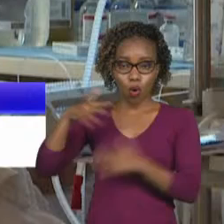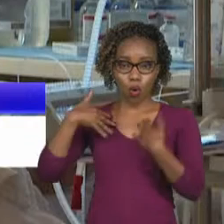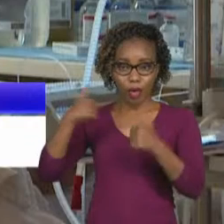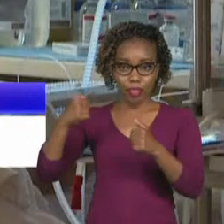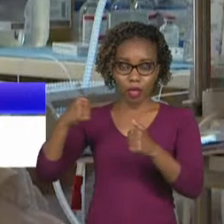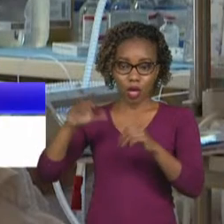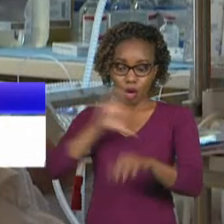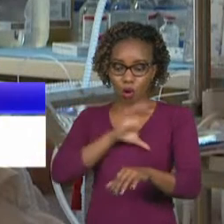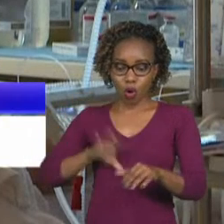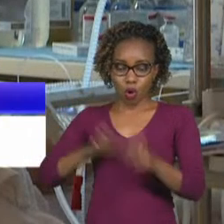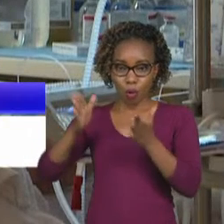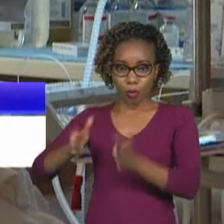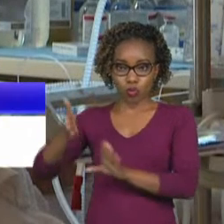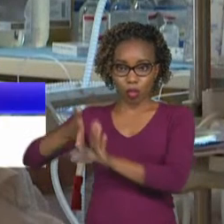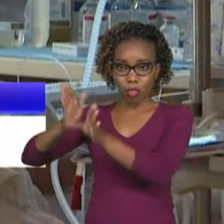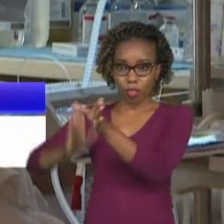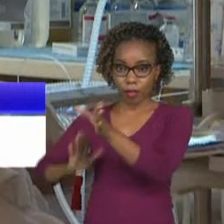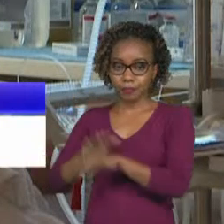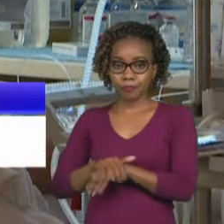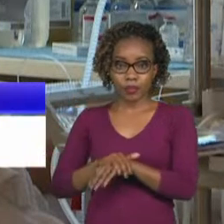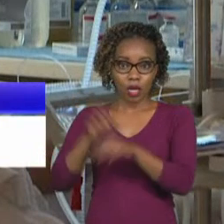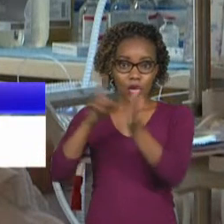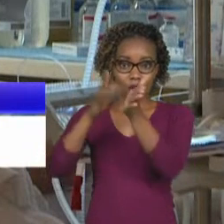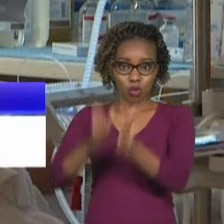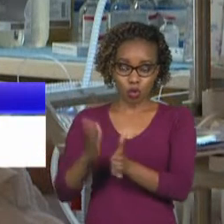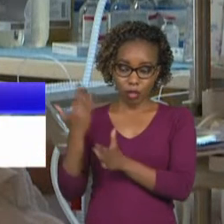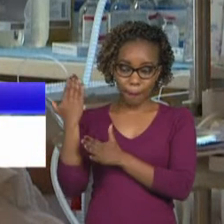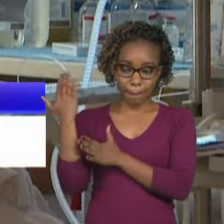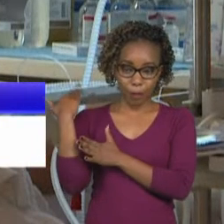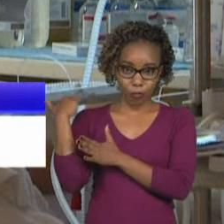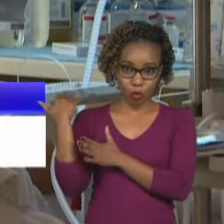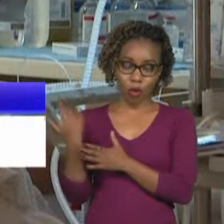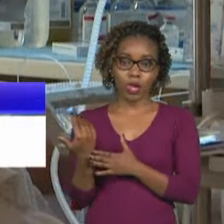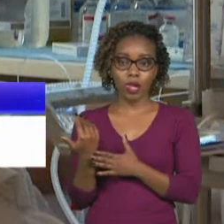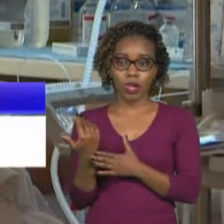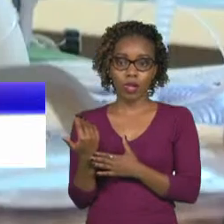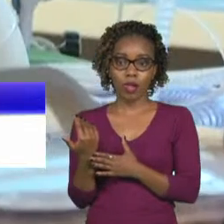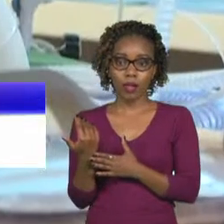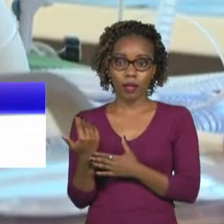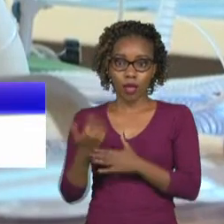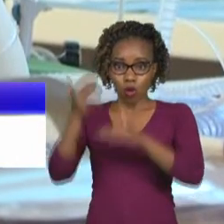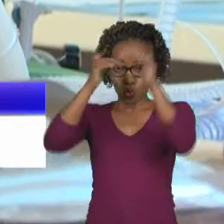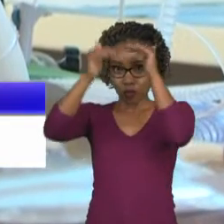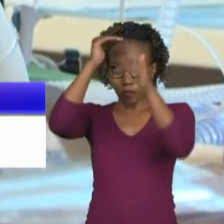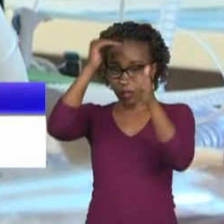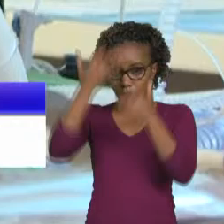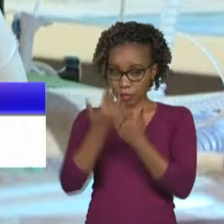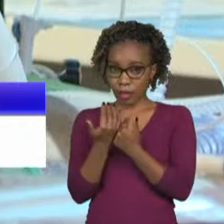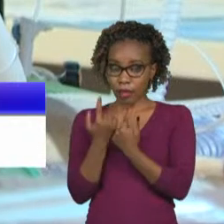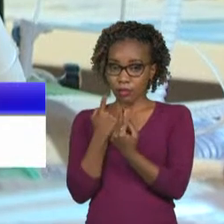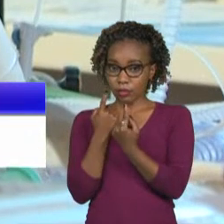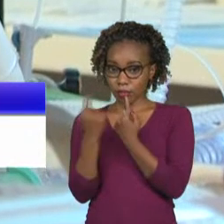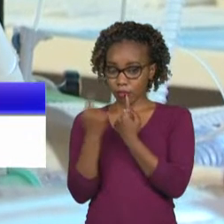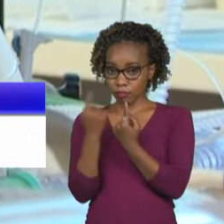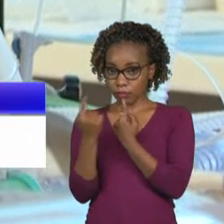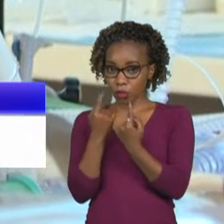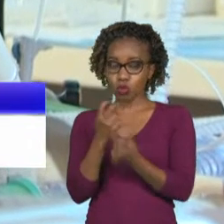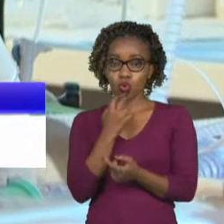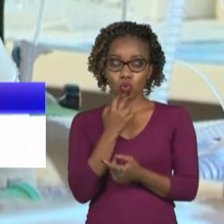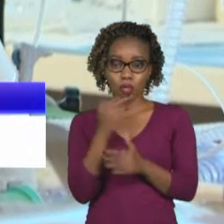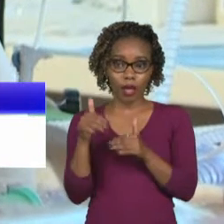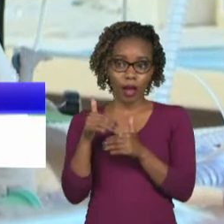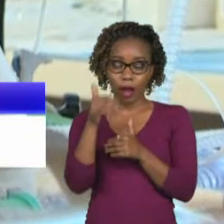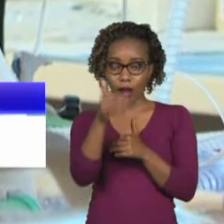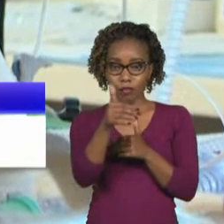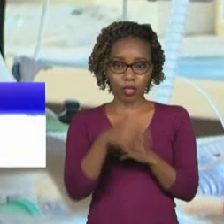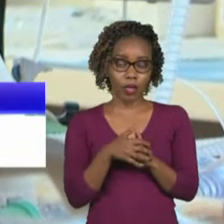quit. Eugenio Guaido, a doctor and former rector of Rome's prestigious La Sapienza University, stepped down on Tuesday after barely a